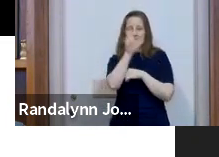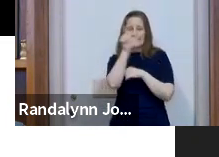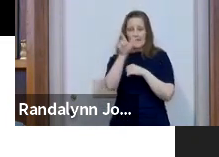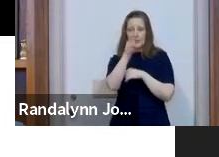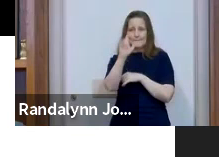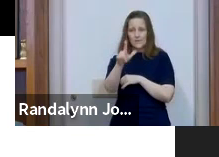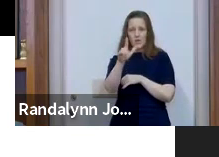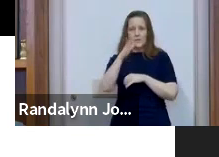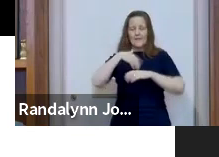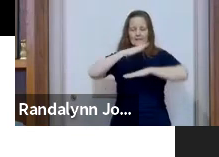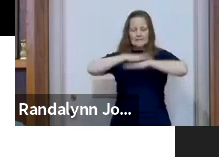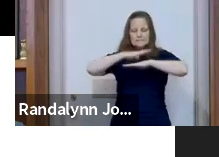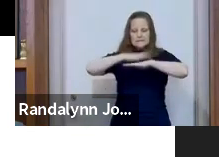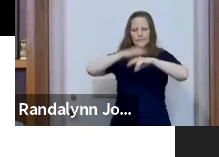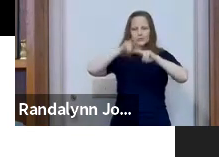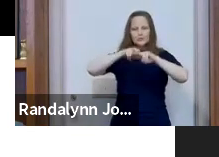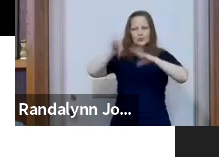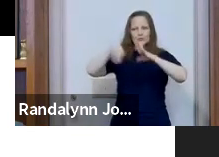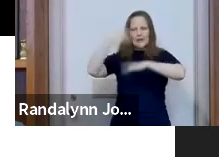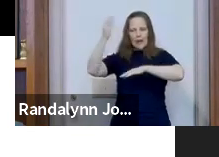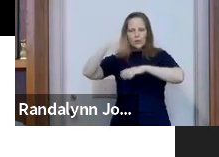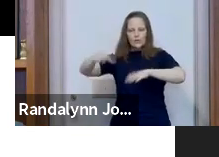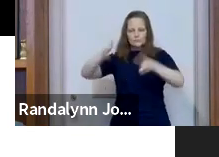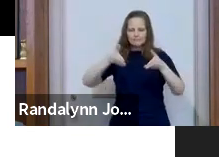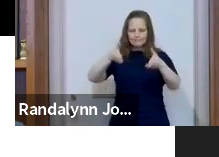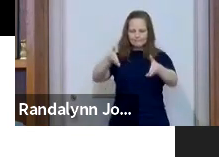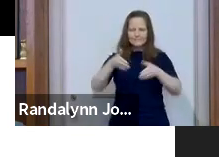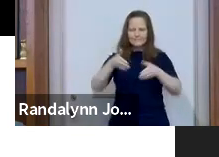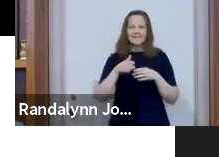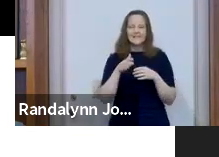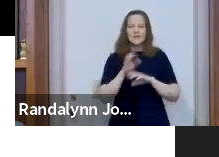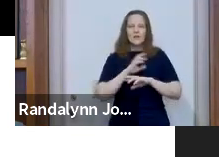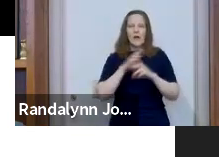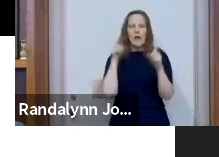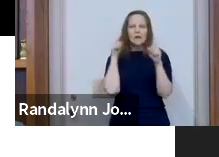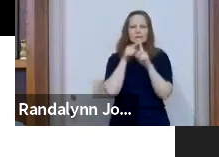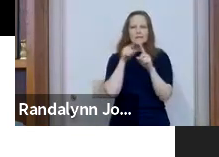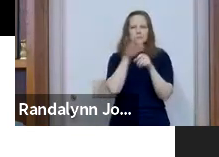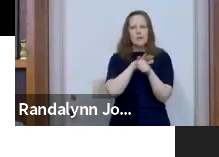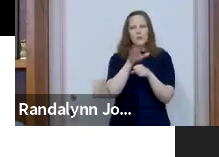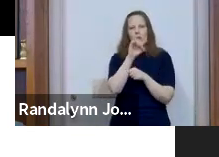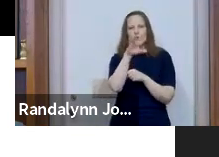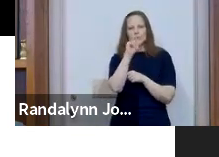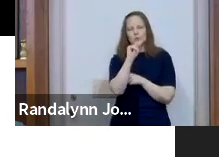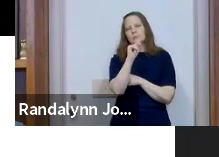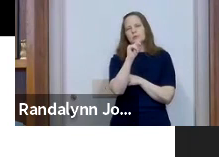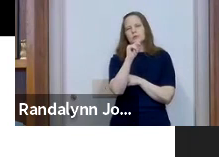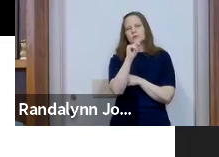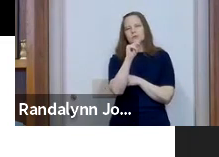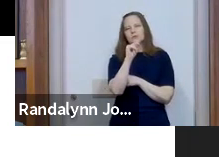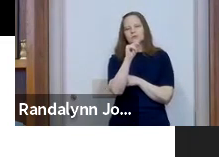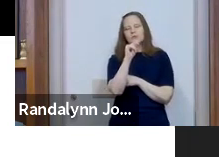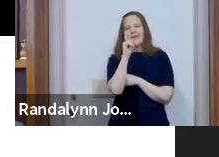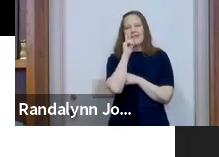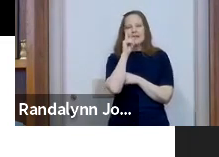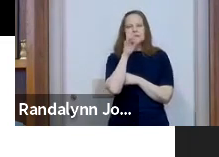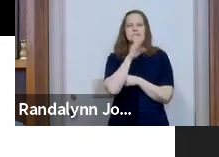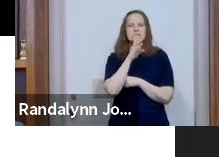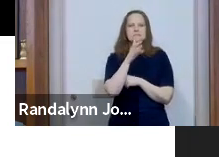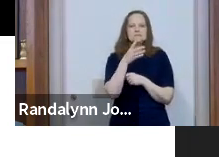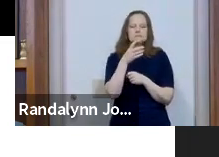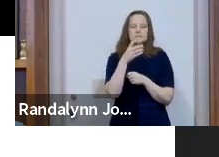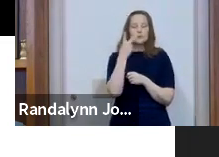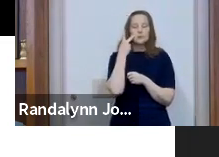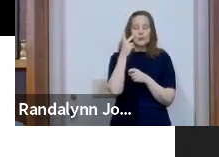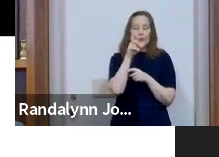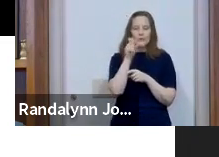we'll have tables and chairs out there. We anticipate through about October. I think I saw some questions in the chat about where will I sit. We